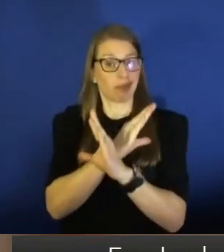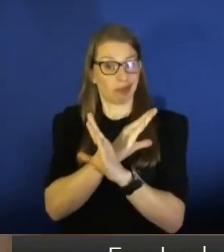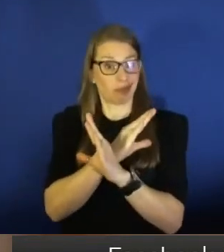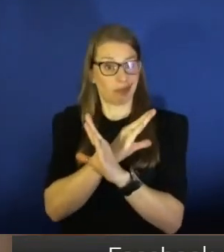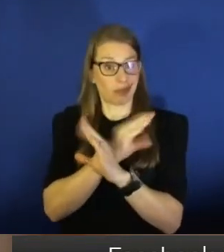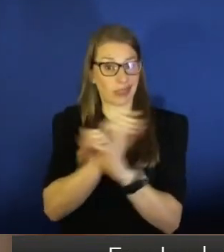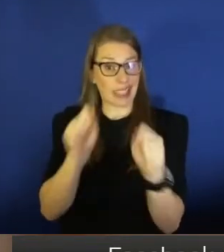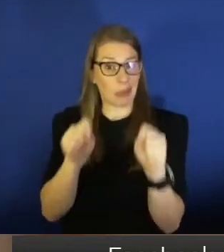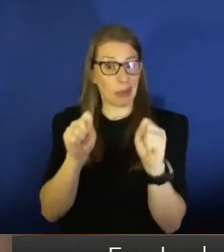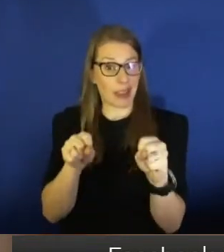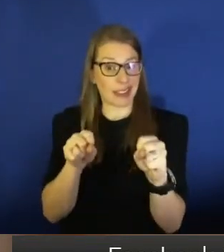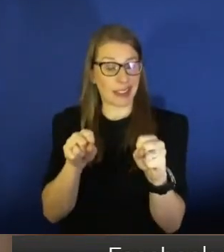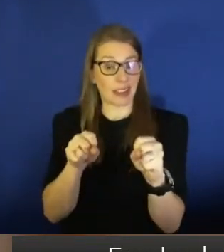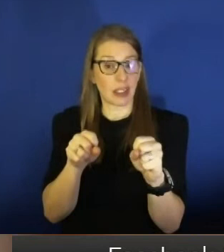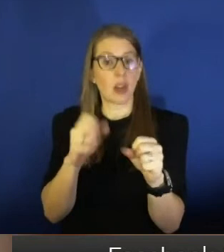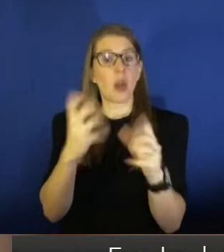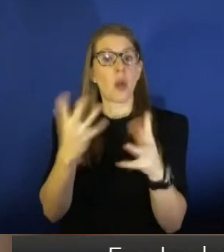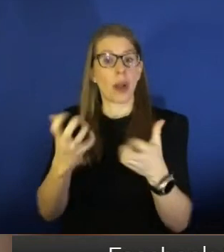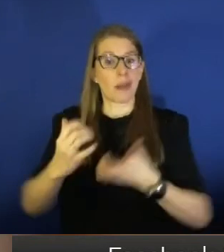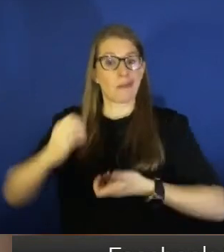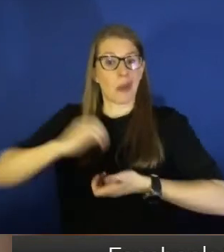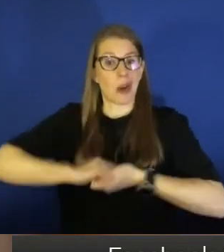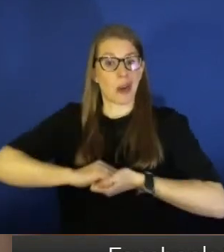so we want to partner with